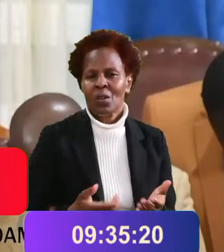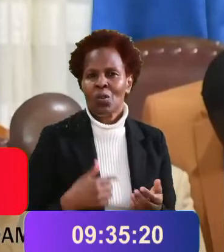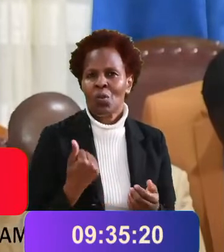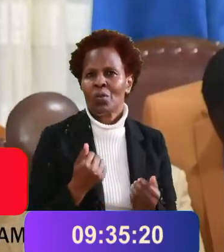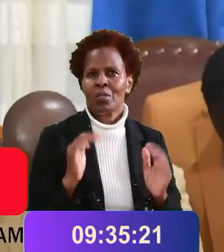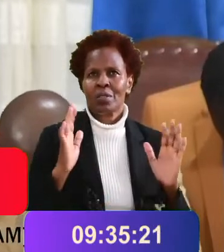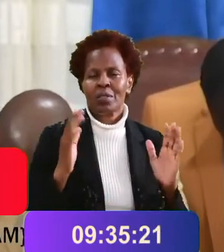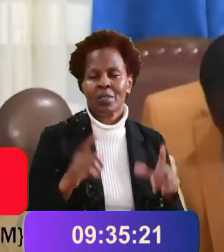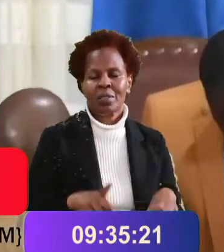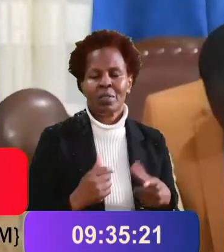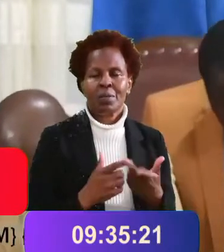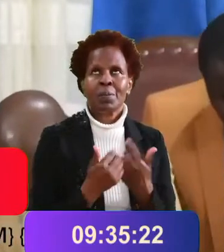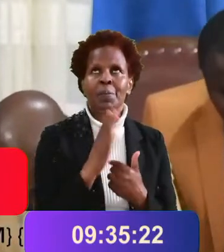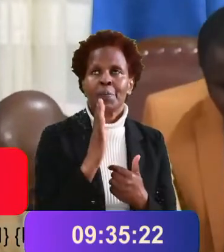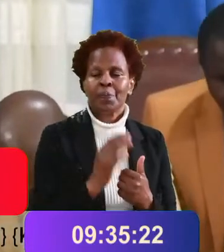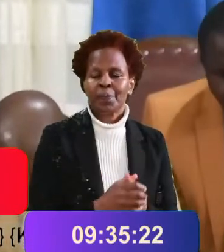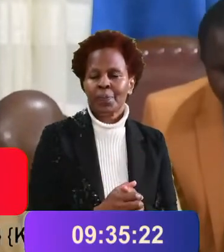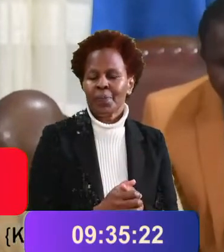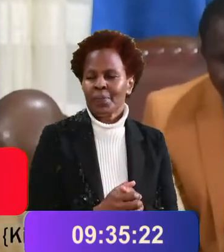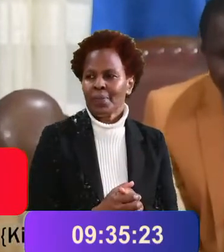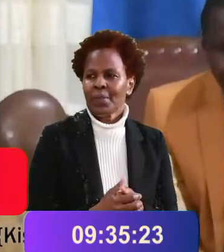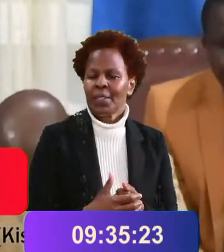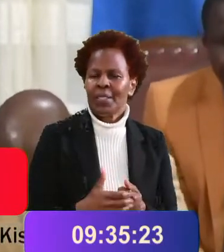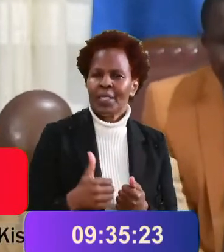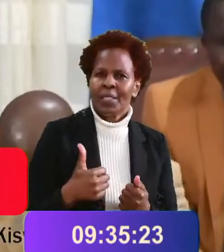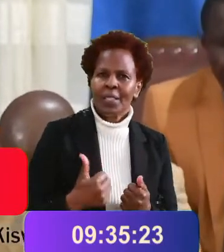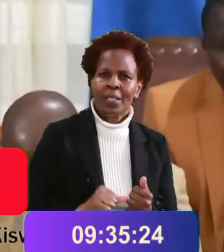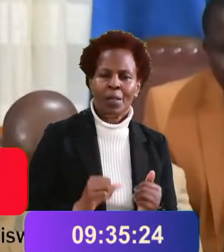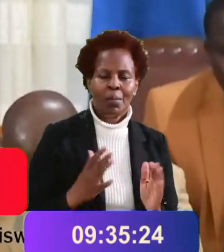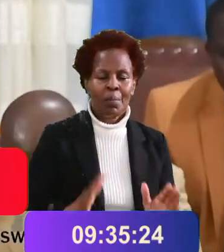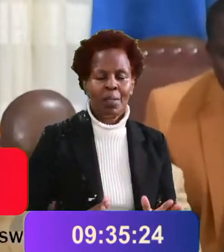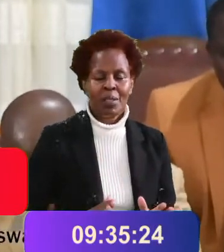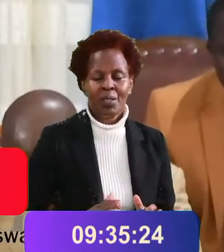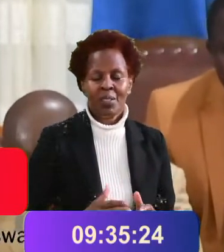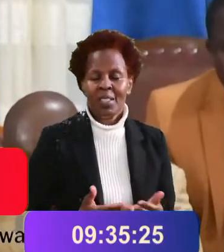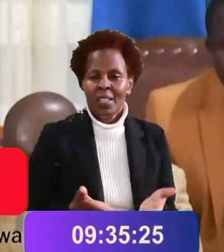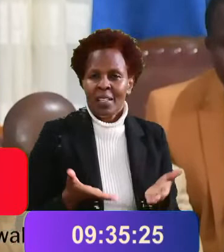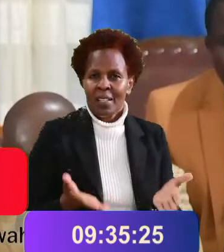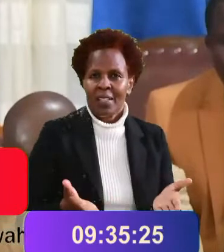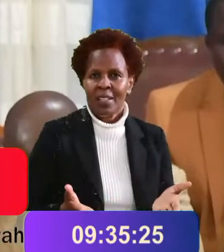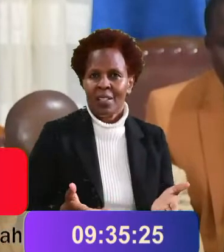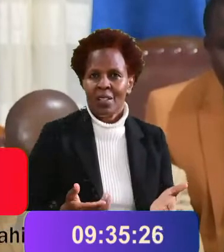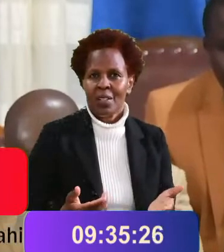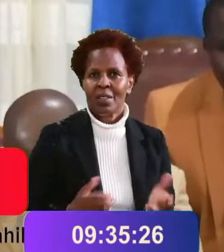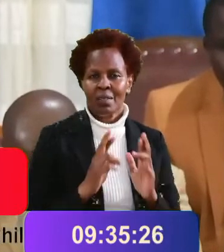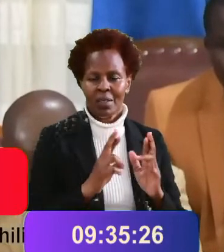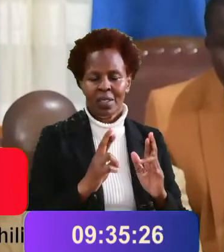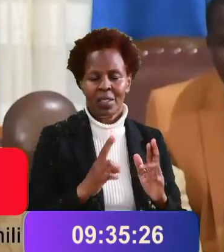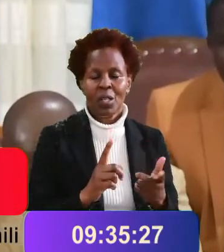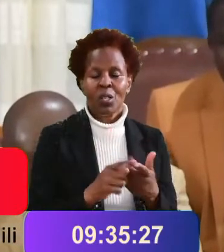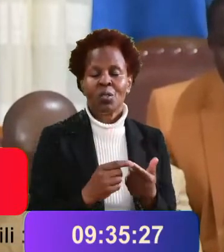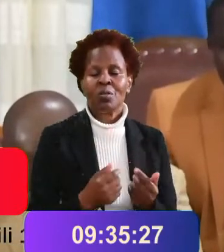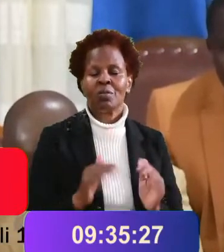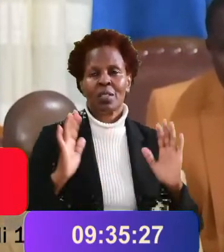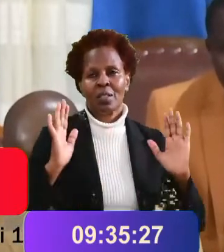of salvation. You're here saying, I want to surrender my life to Jesus Christ today.